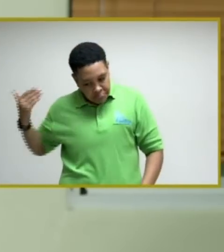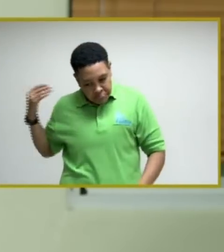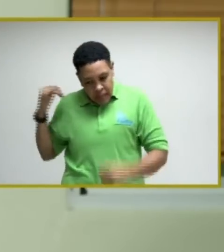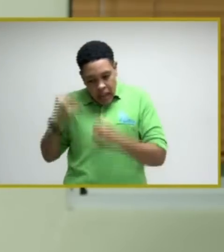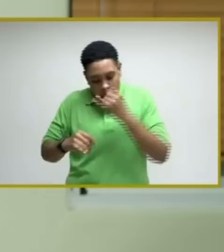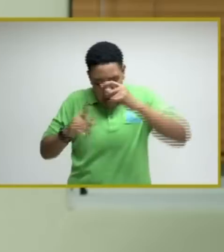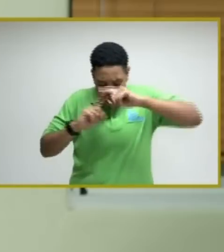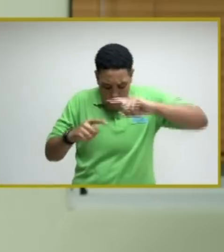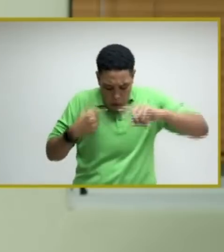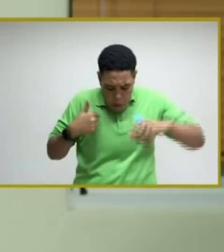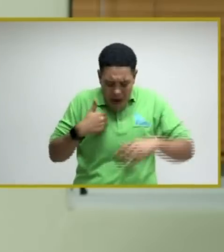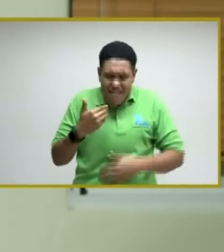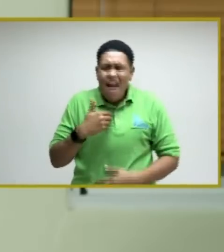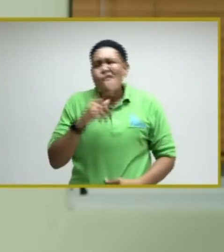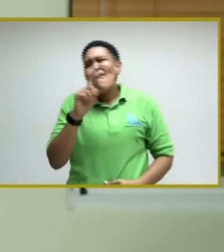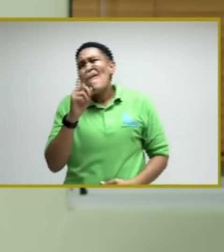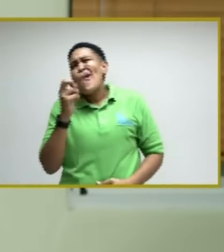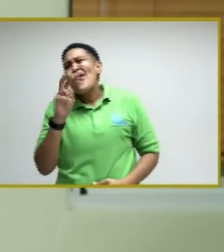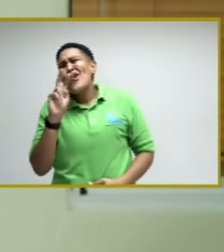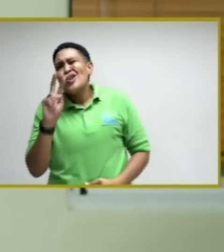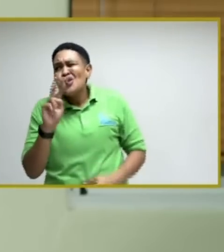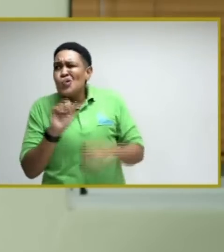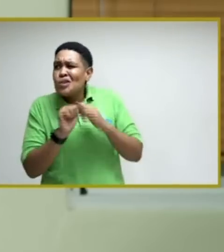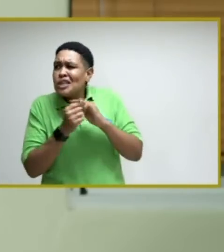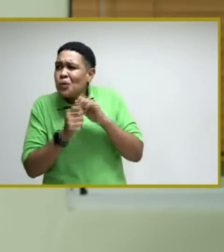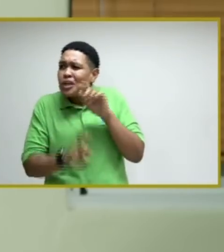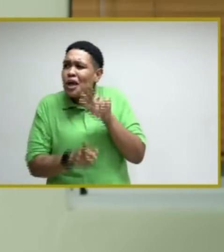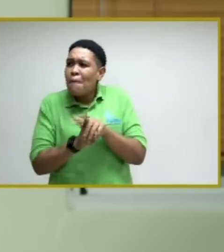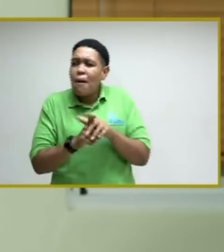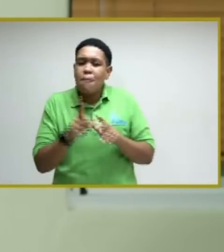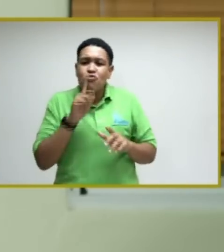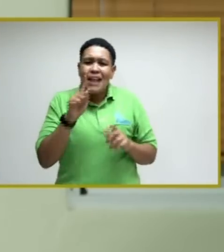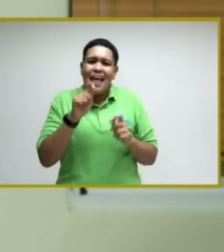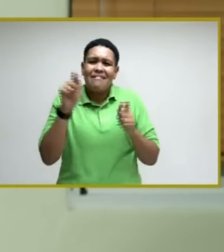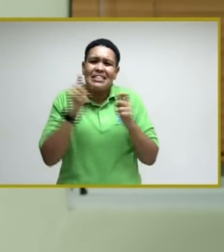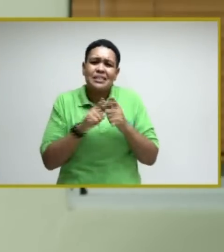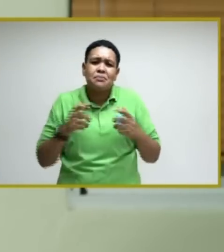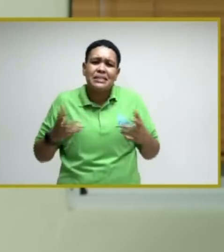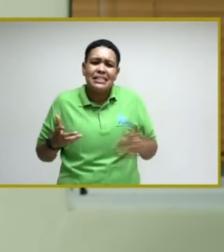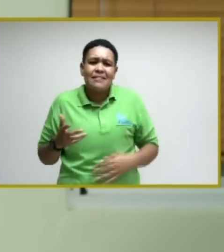have had 1 or 2 situations where there was a particular